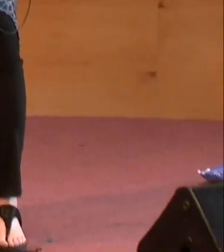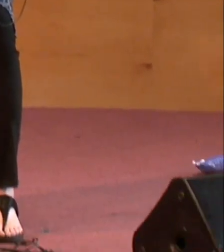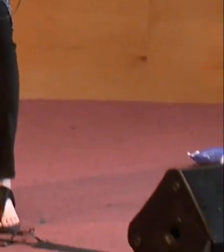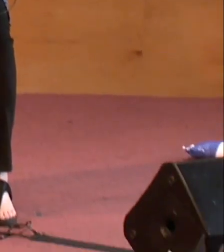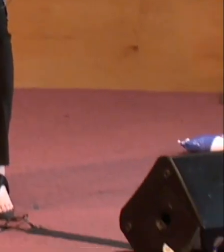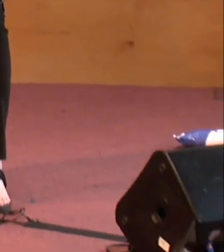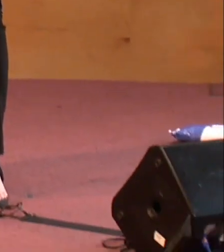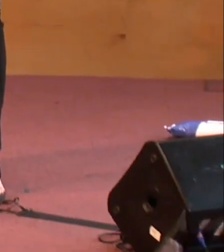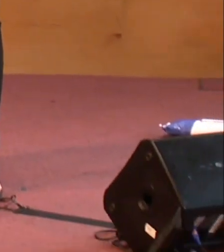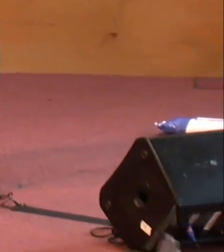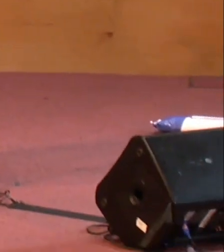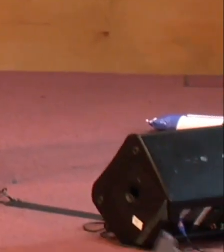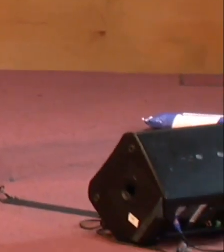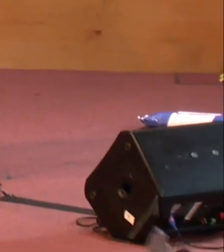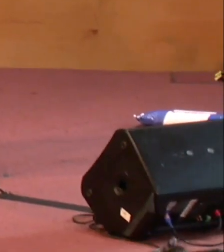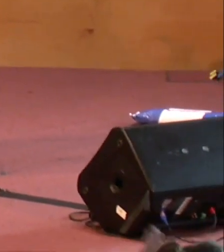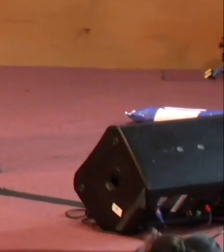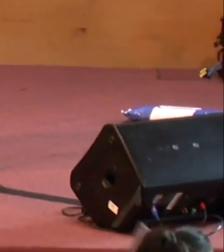Oh, yeah.